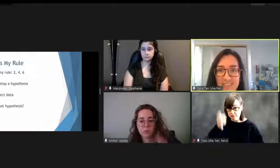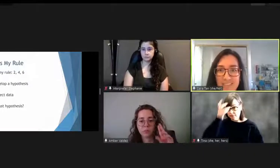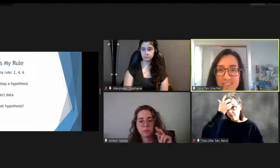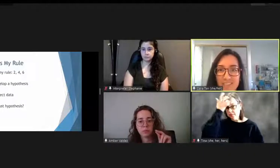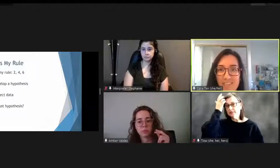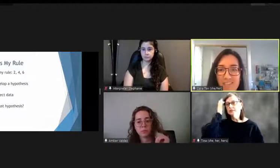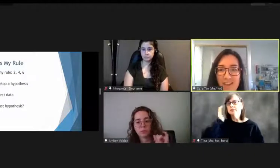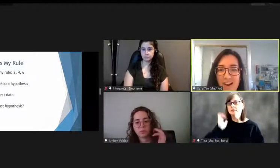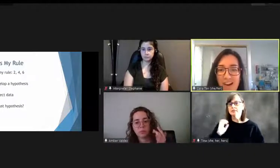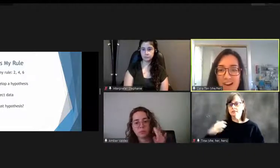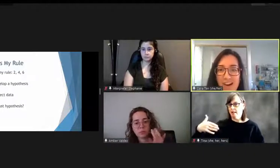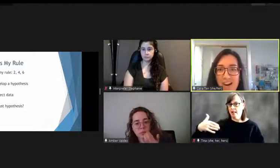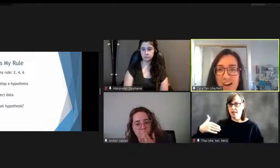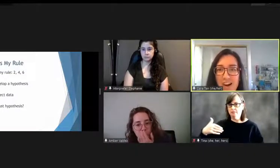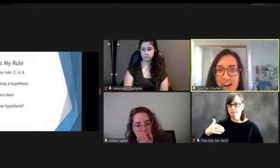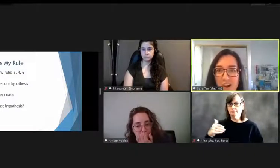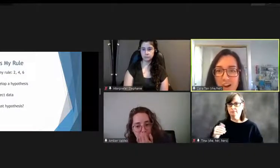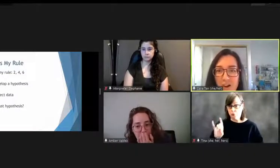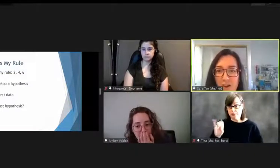There.